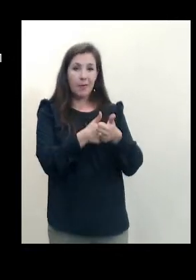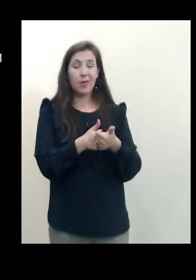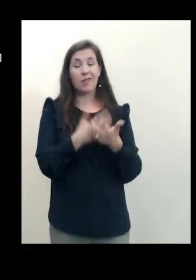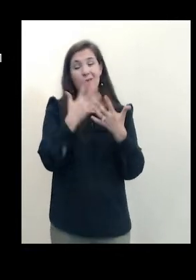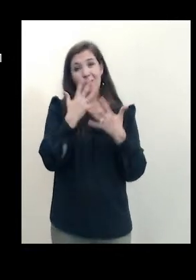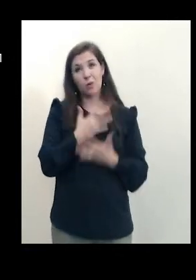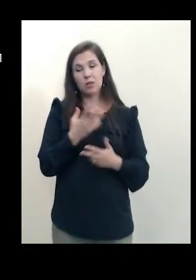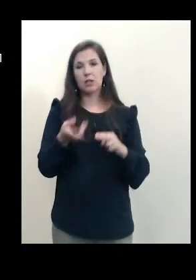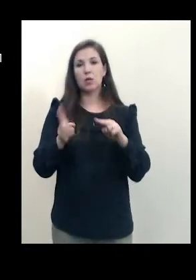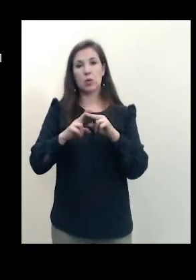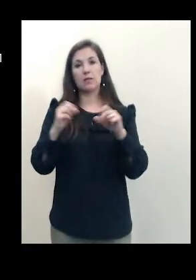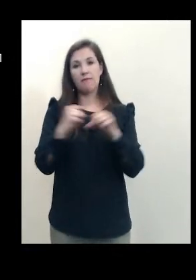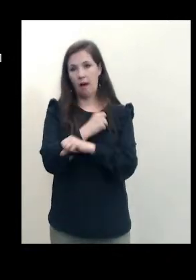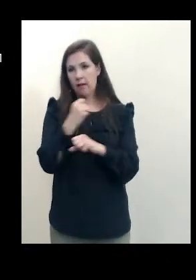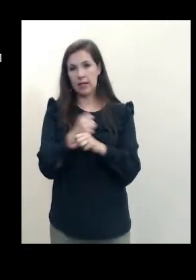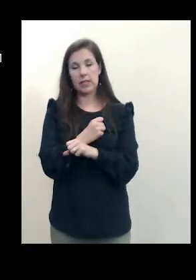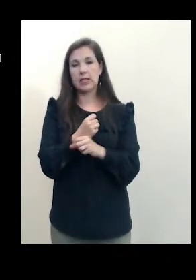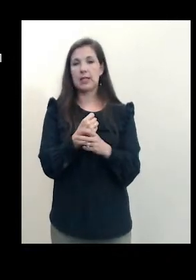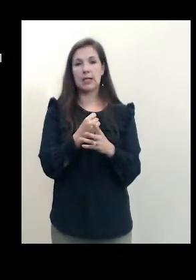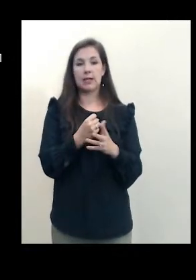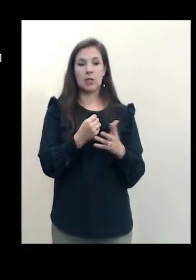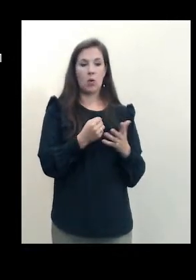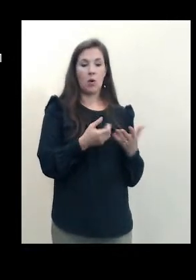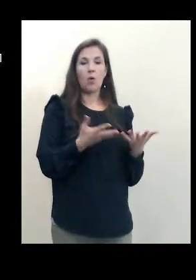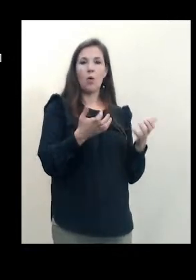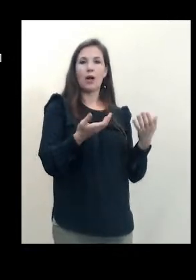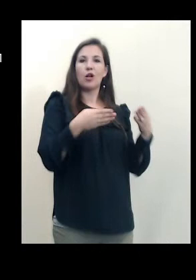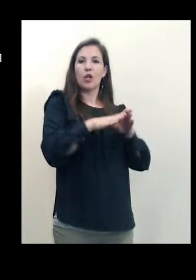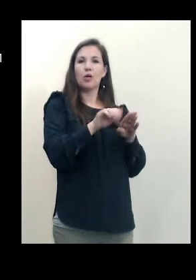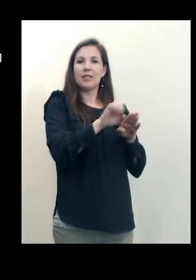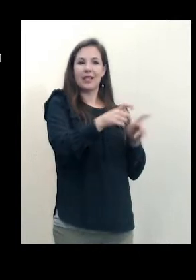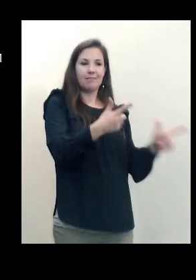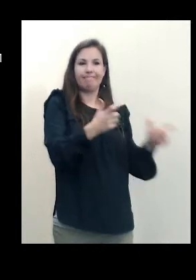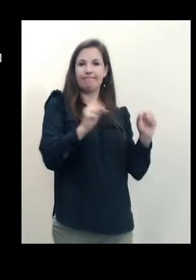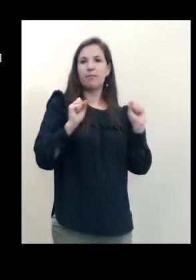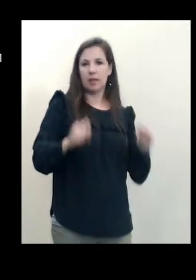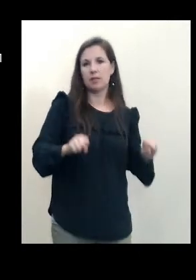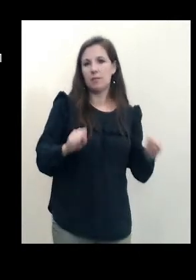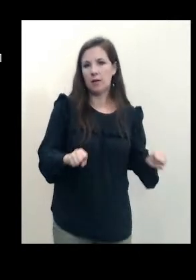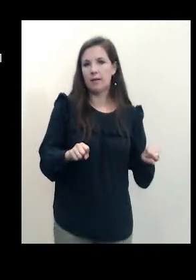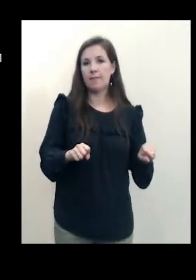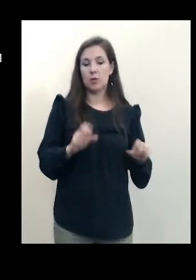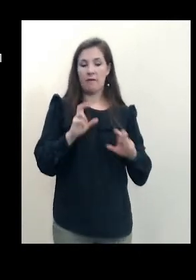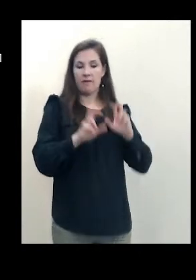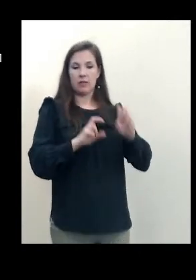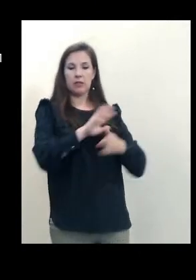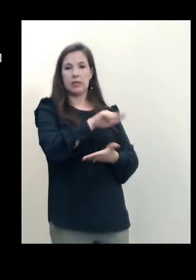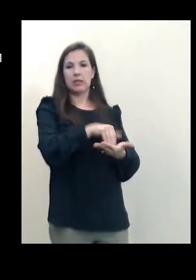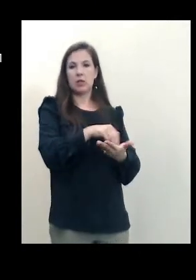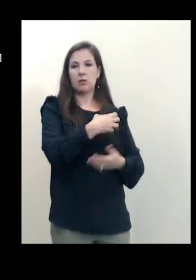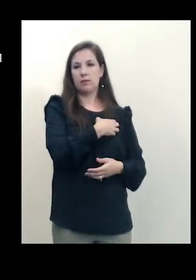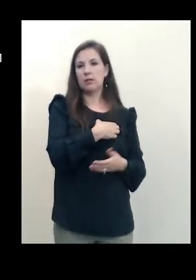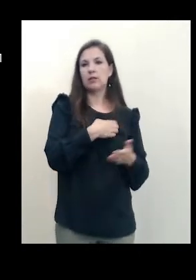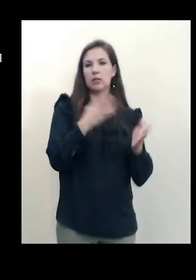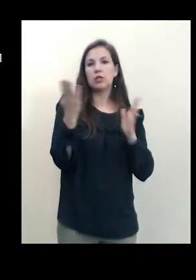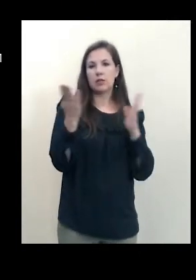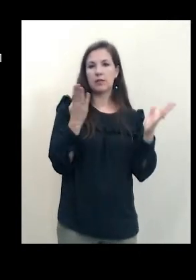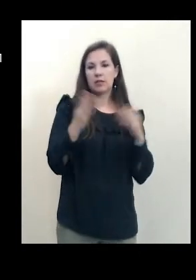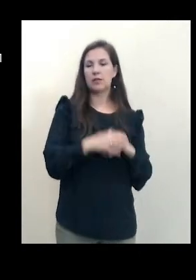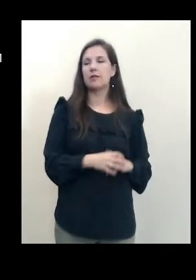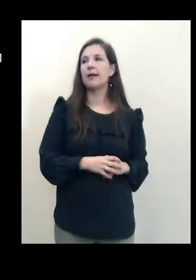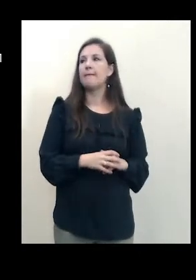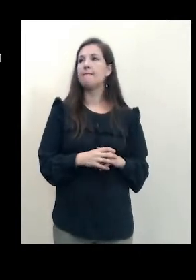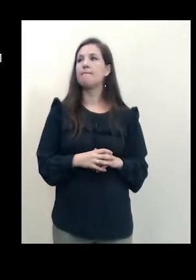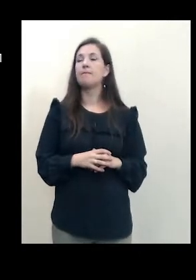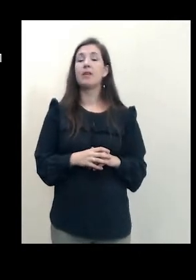an increase in violence so that they can close those cases as quickly as possible. So we're investing in the Central Police Services area. You often